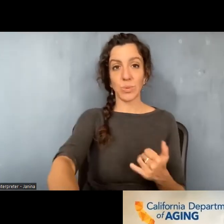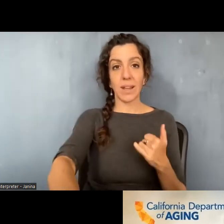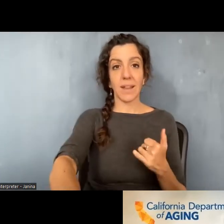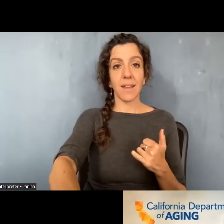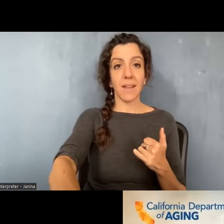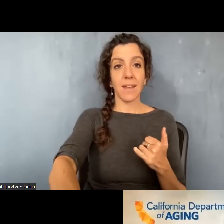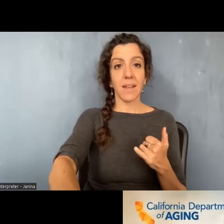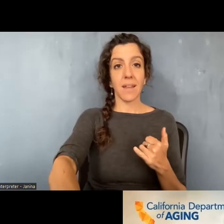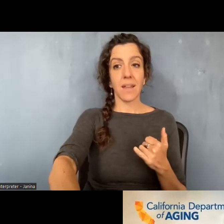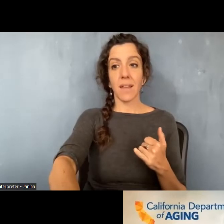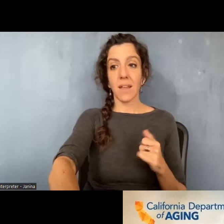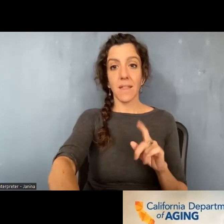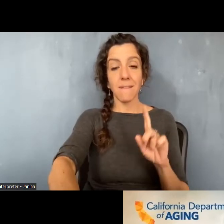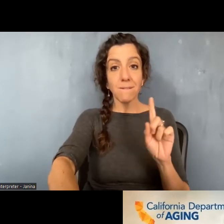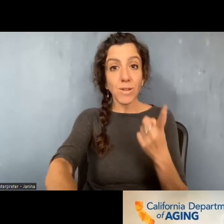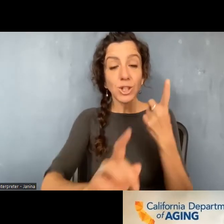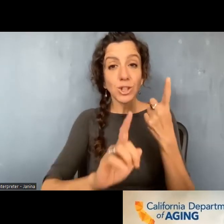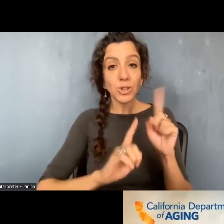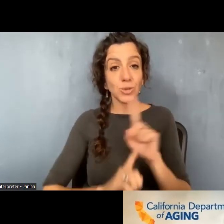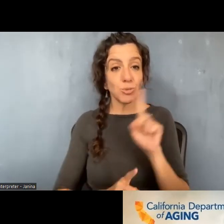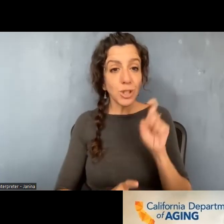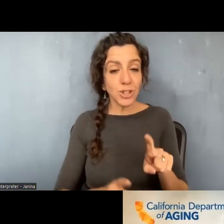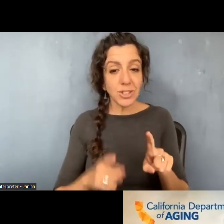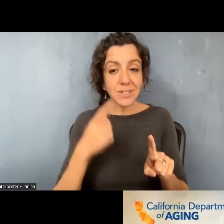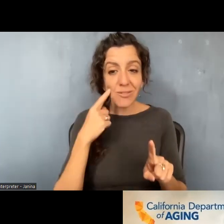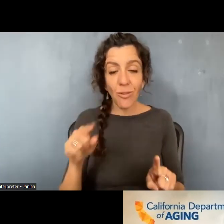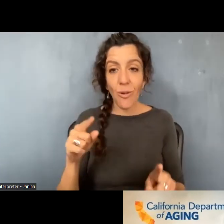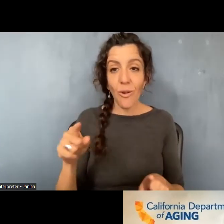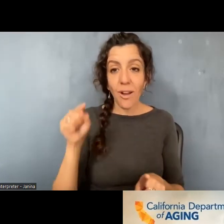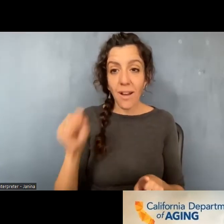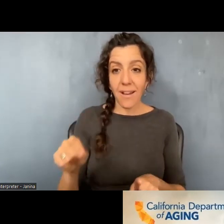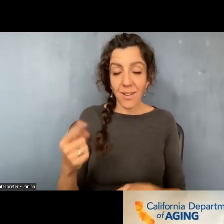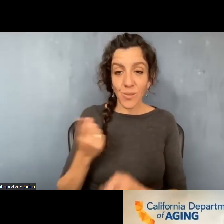So first question we have in the Q&A.